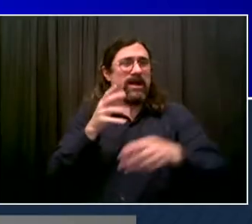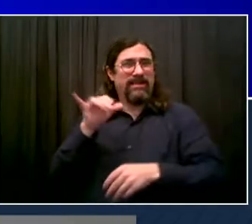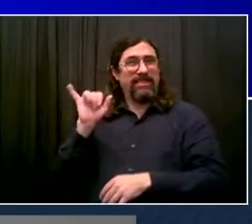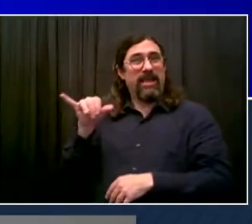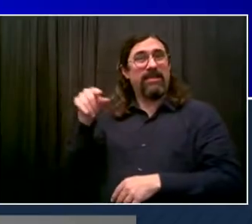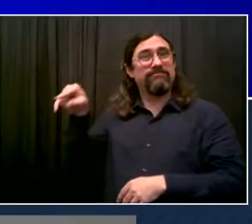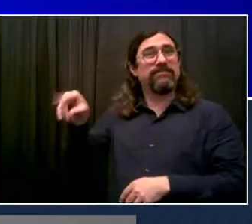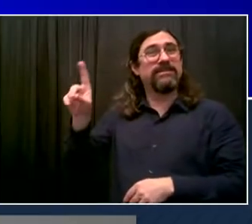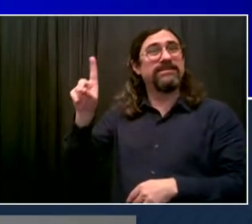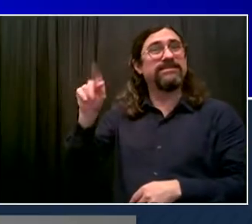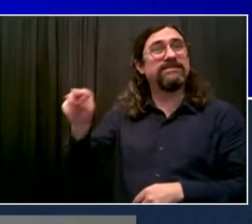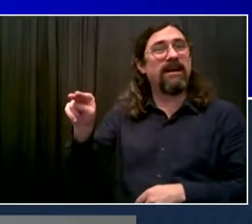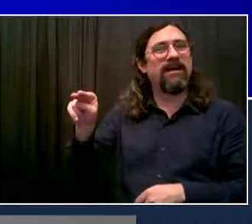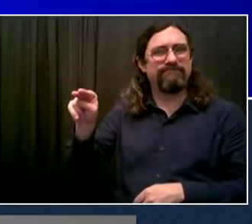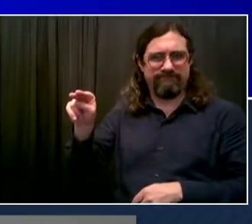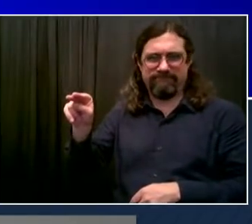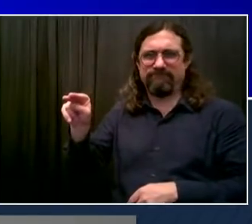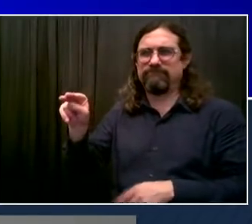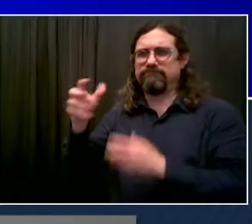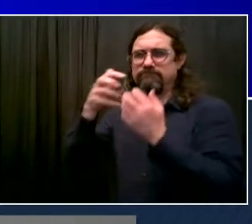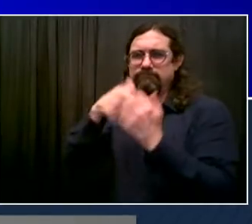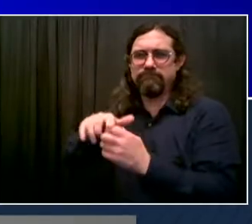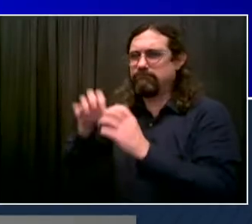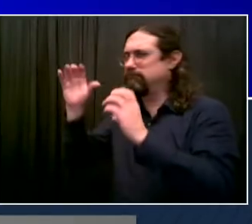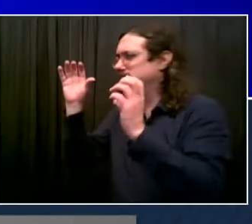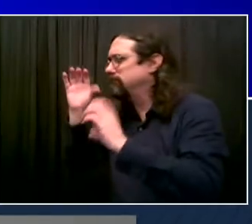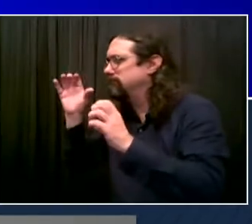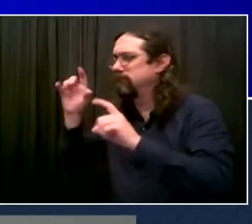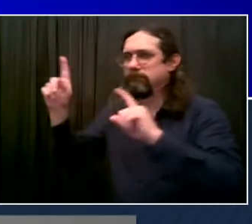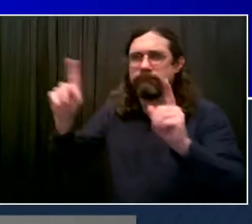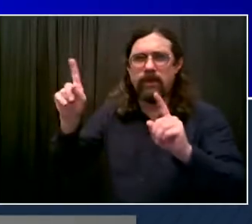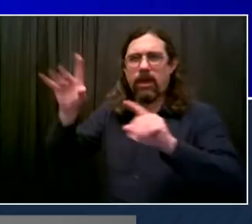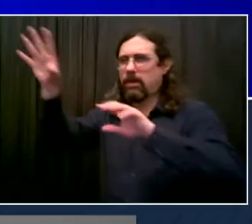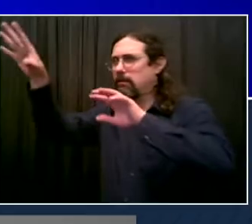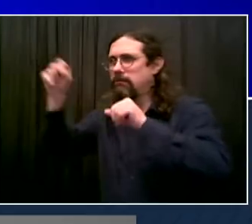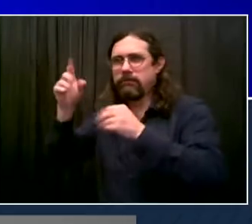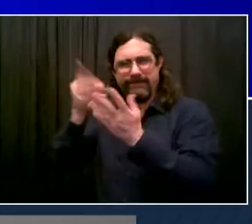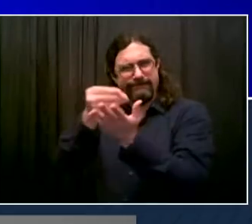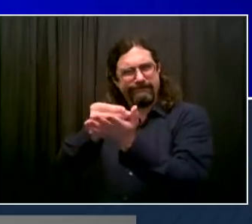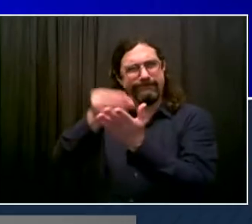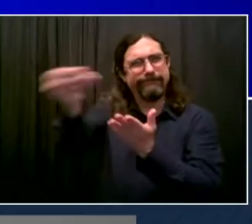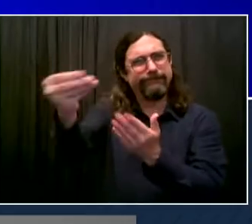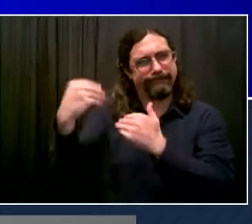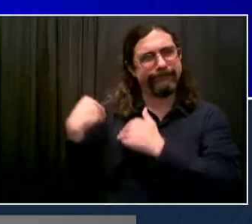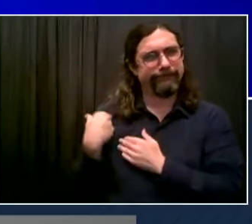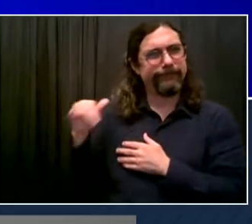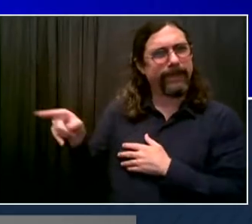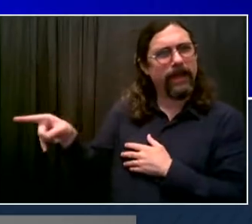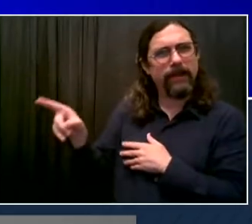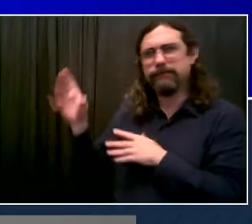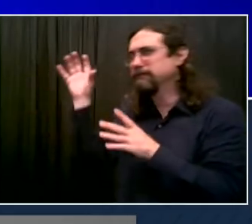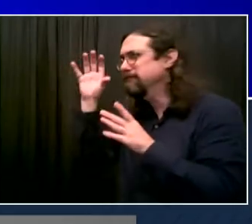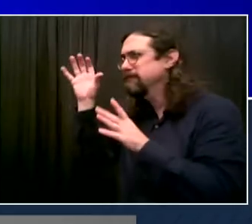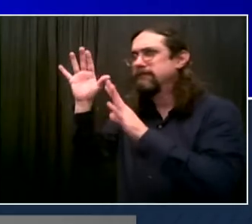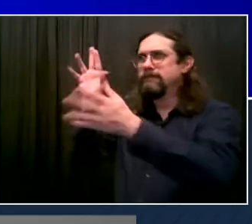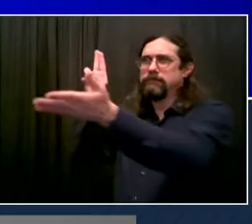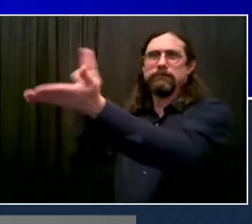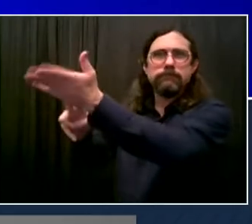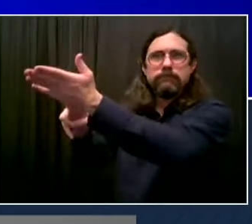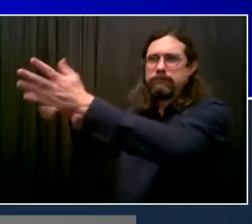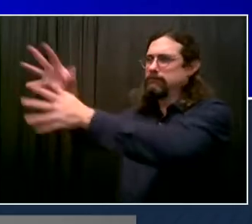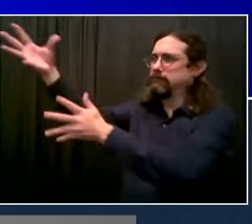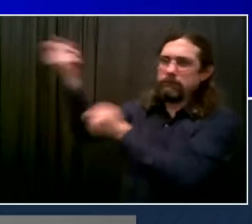in time. People's lives were saved. Our healthcare heroes were protected because of the great work of Dan and so many of his colleagues in the